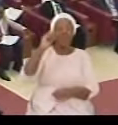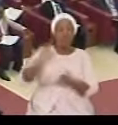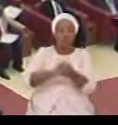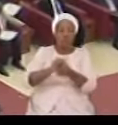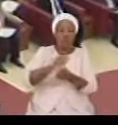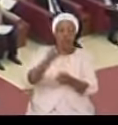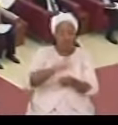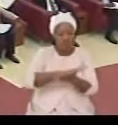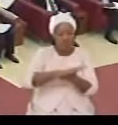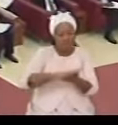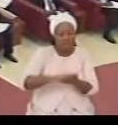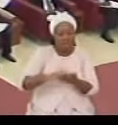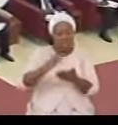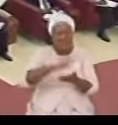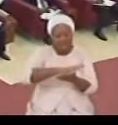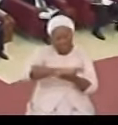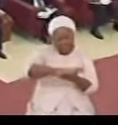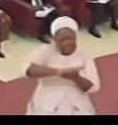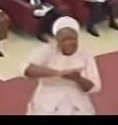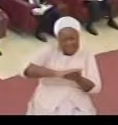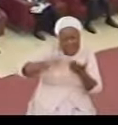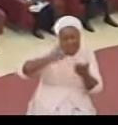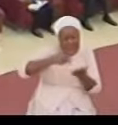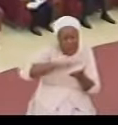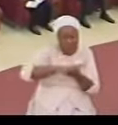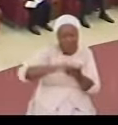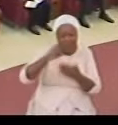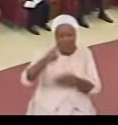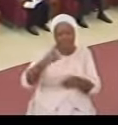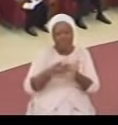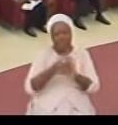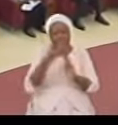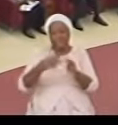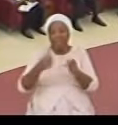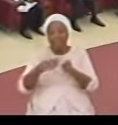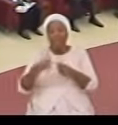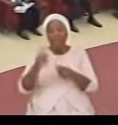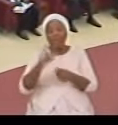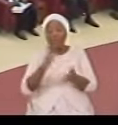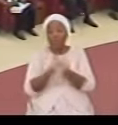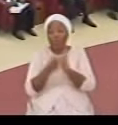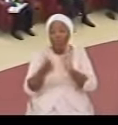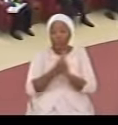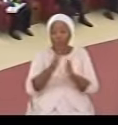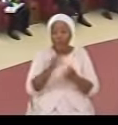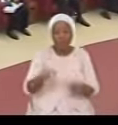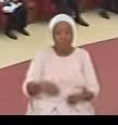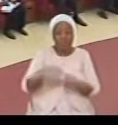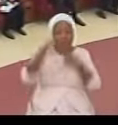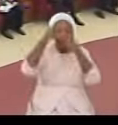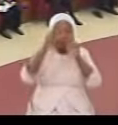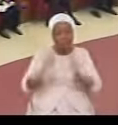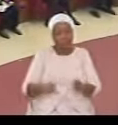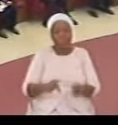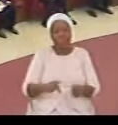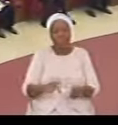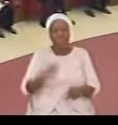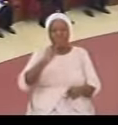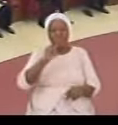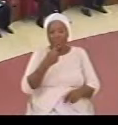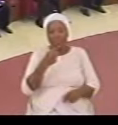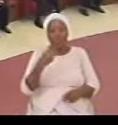He will purge you. He will purify you. And you'll become a peculiar person, zealous